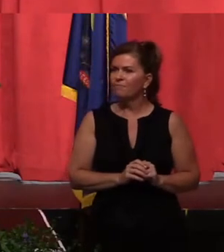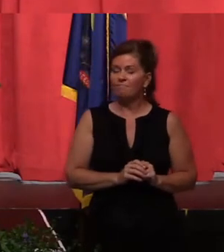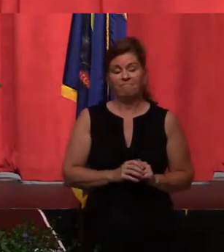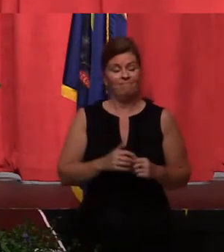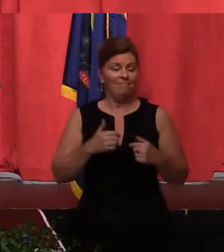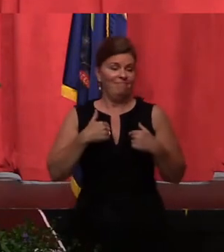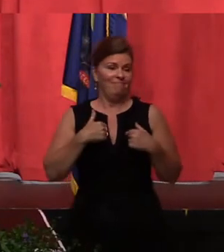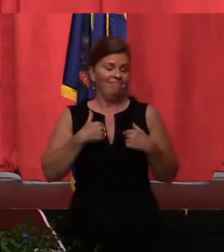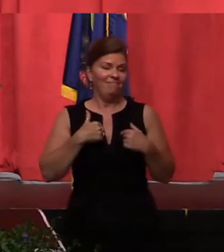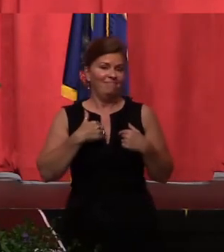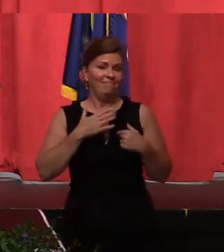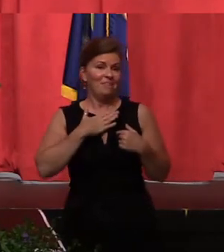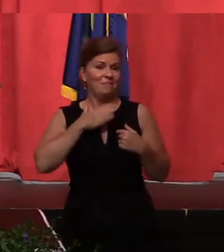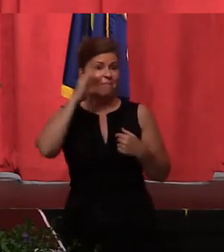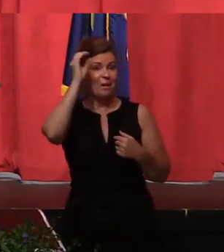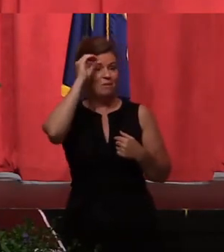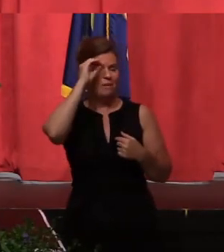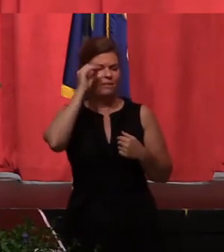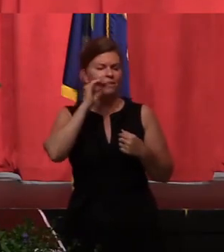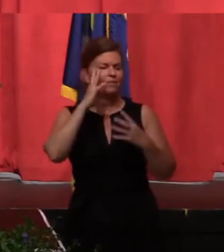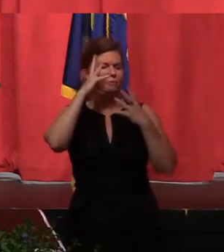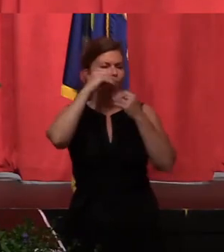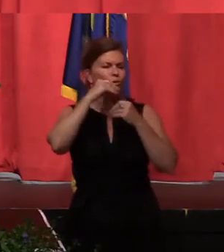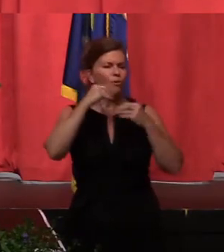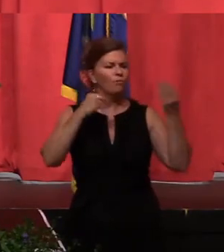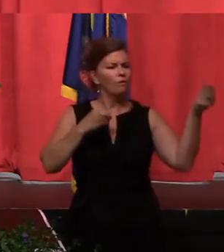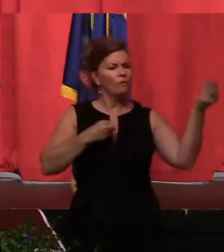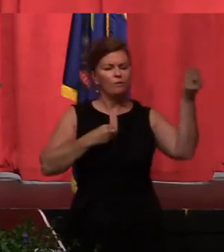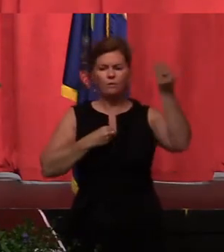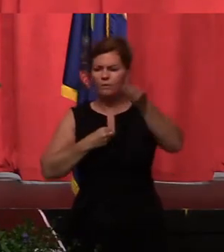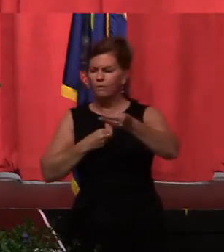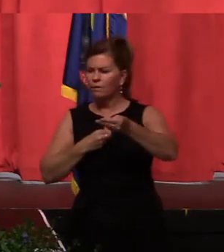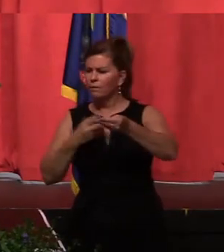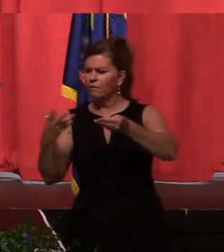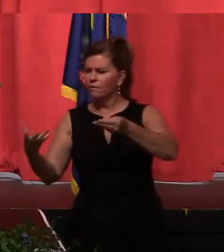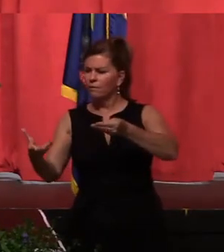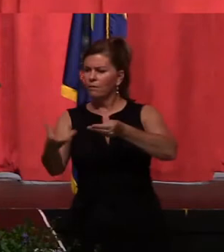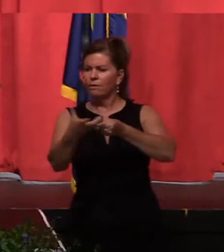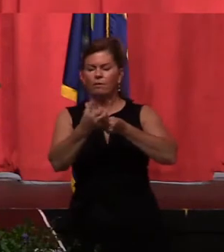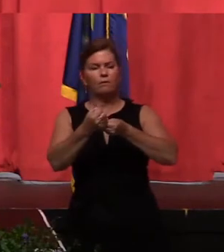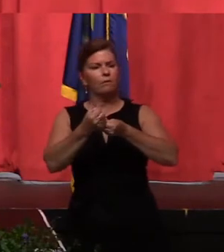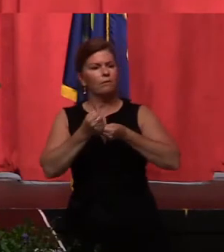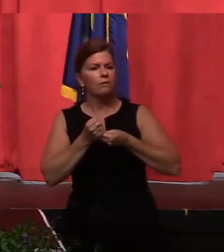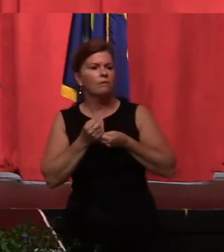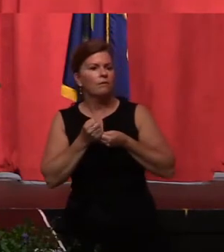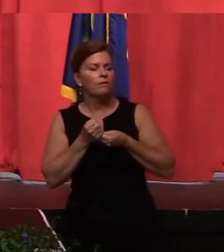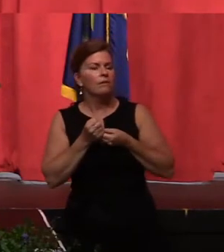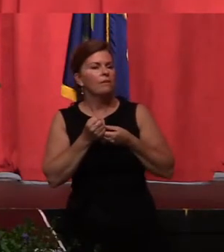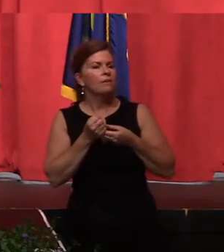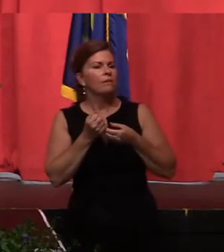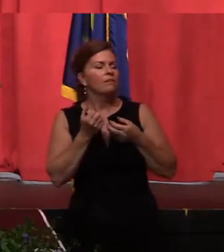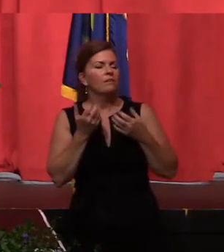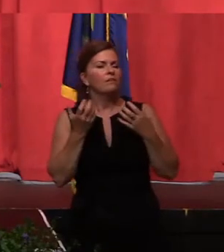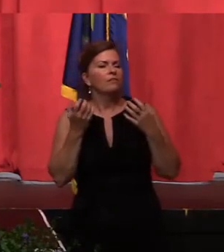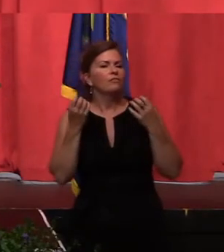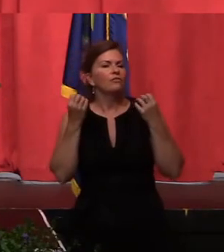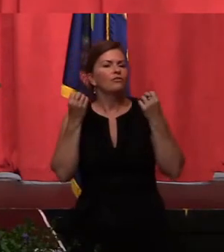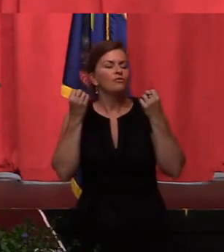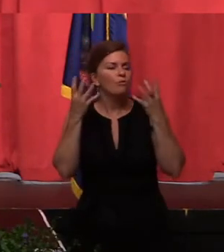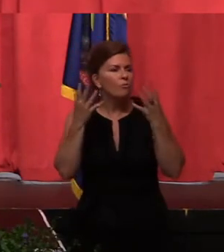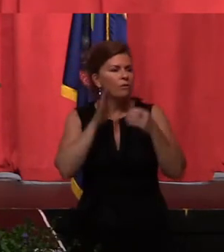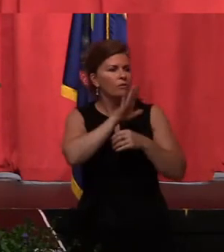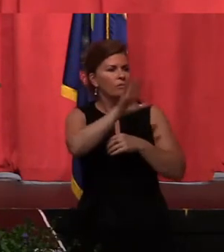my mind, beautiful condensation of how much of your education has actually come from each